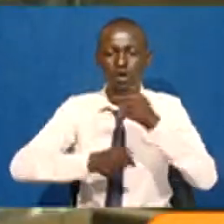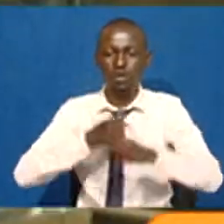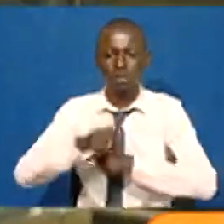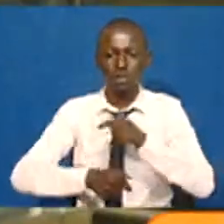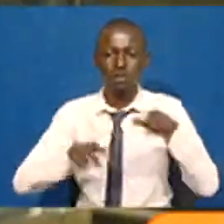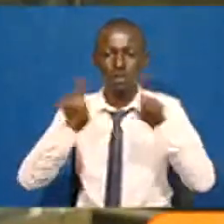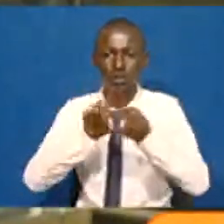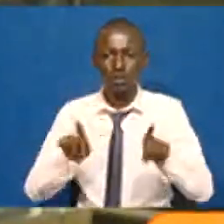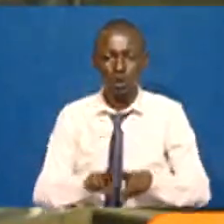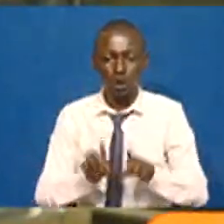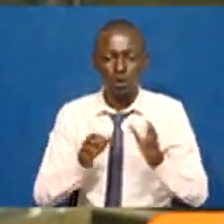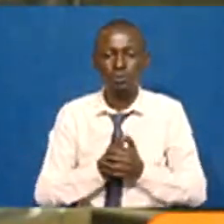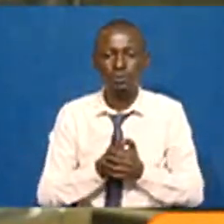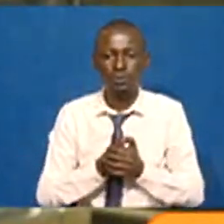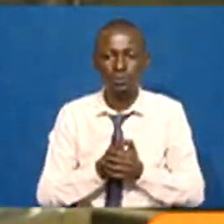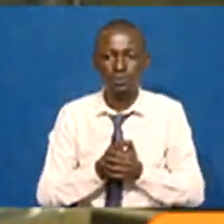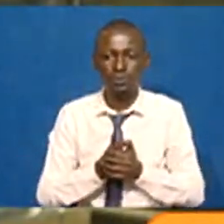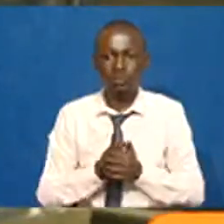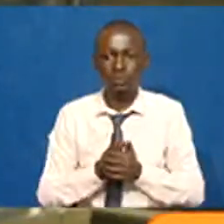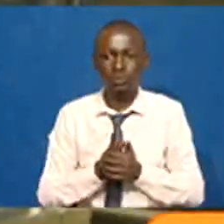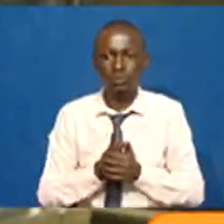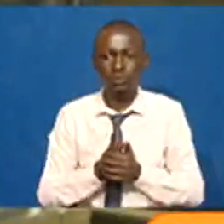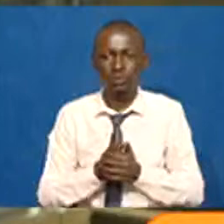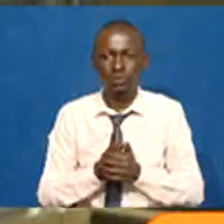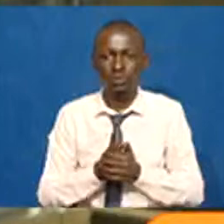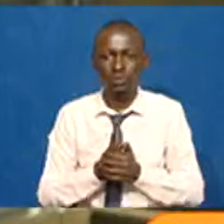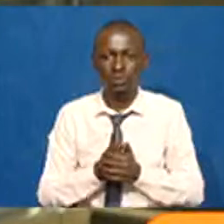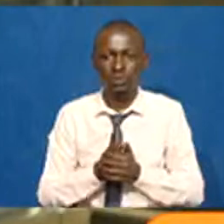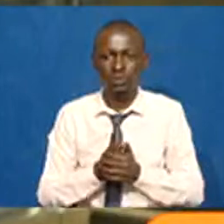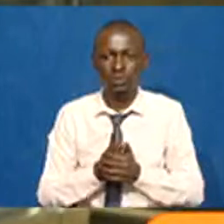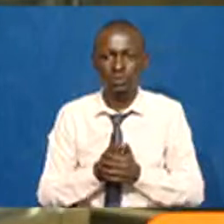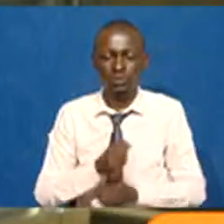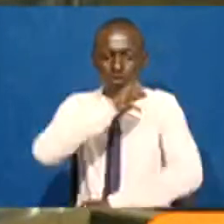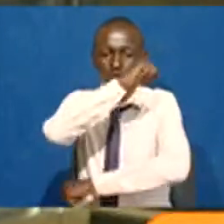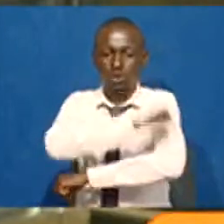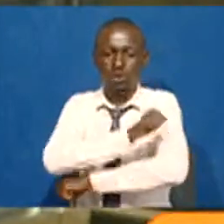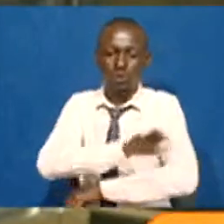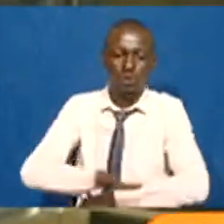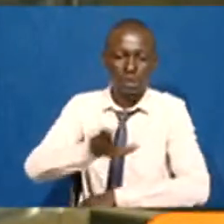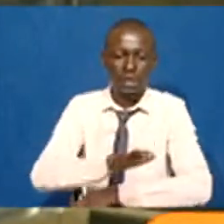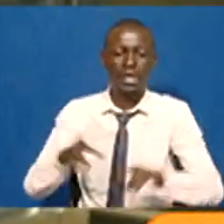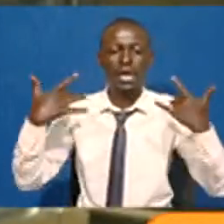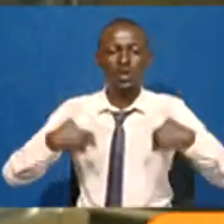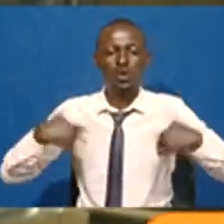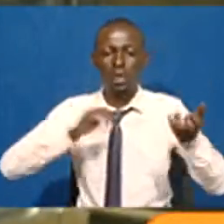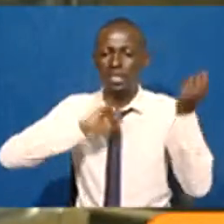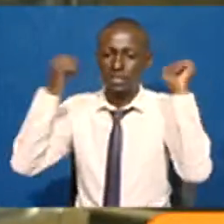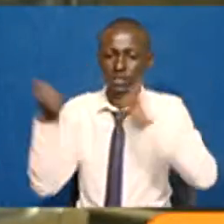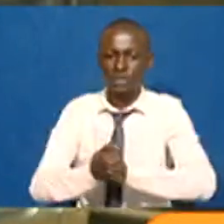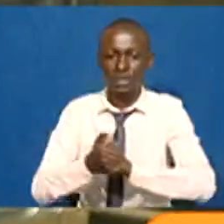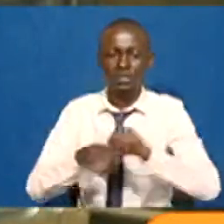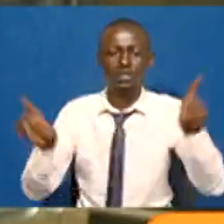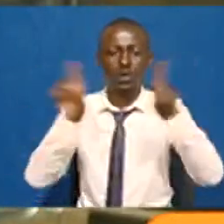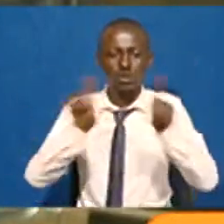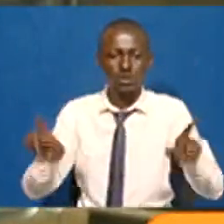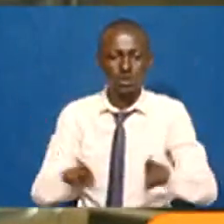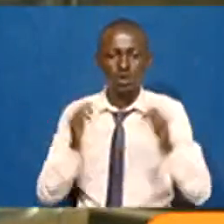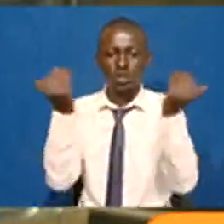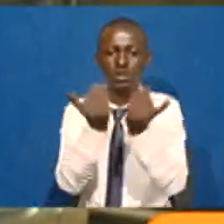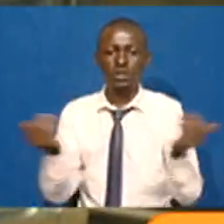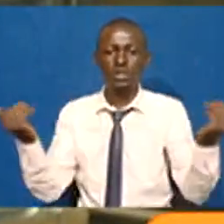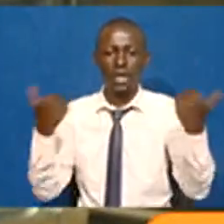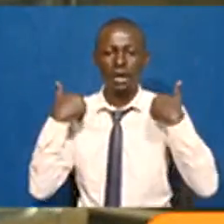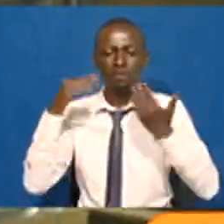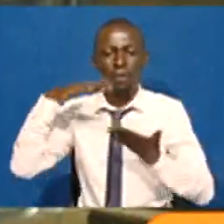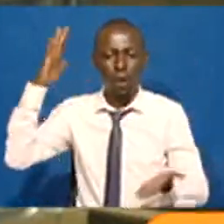environmental. Not only to transform the school kitchen, but also the school playgrounds, increase the air quality for the kids